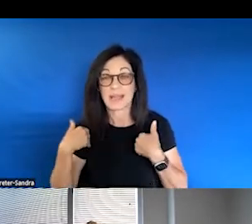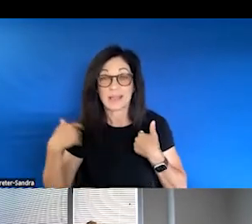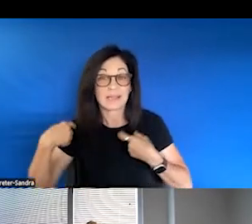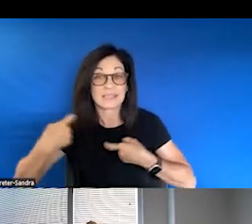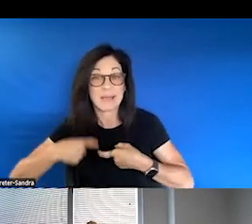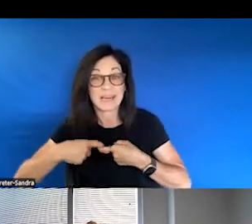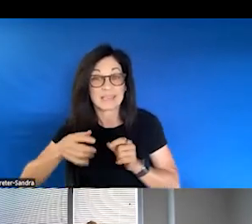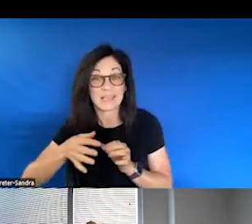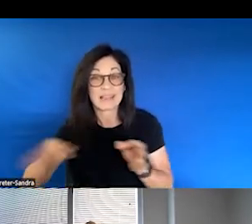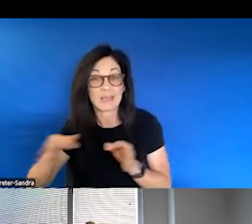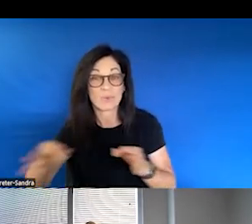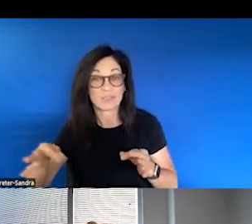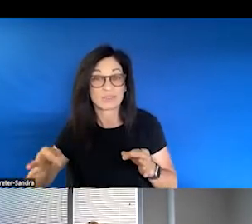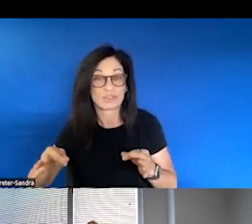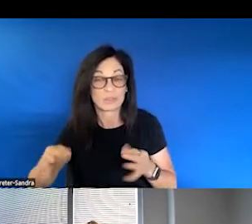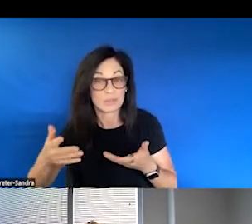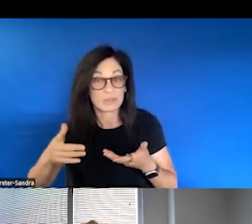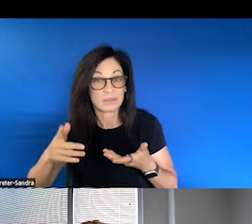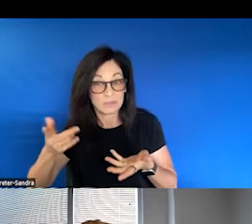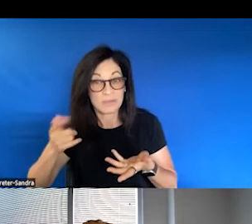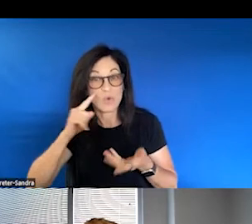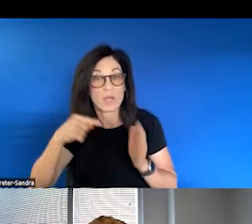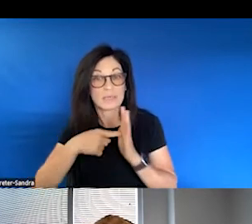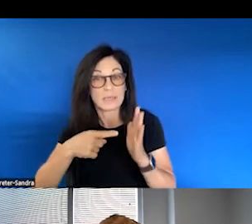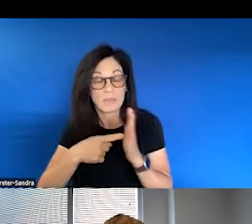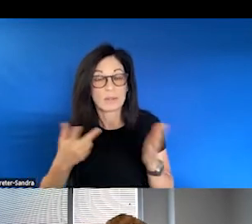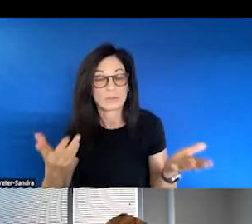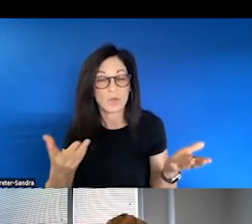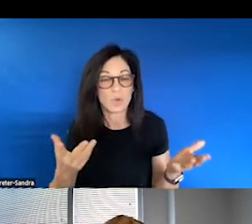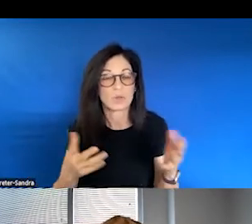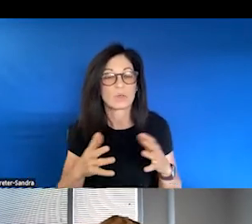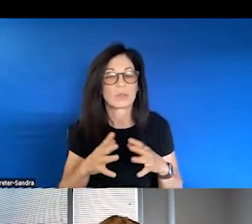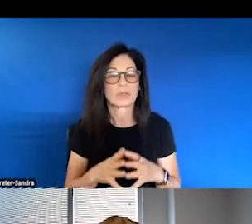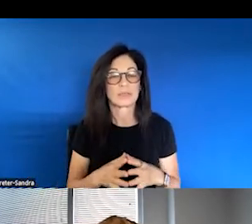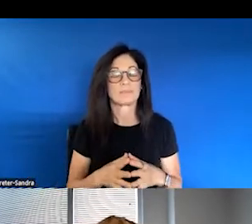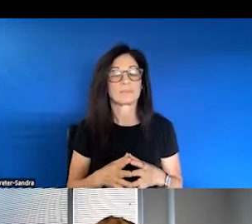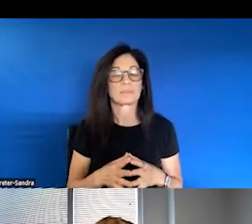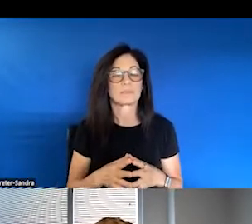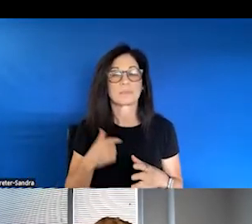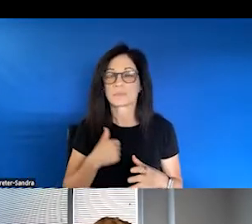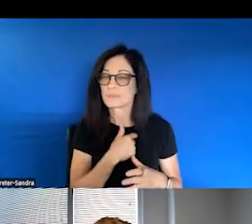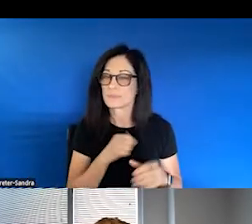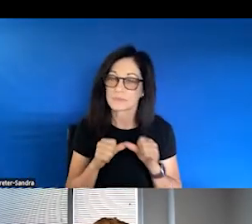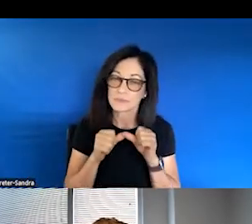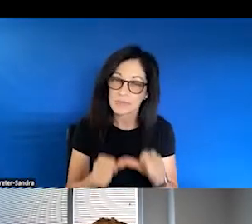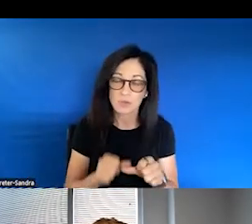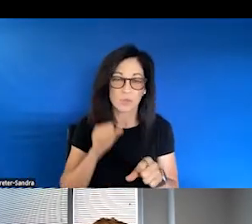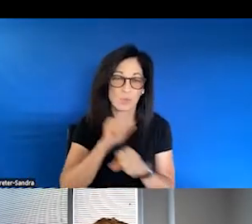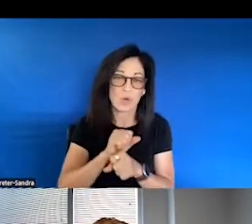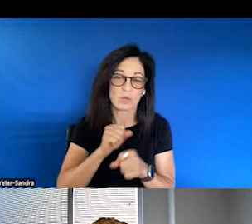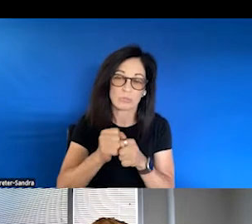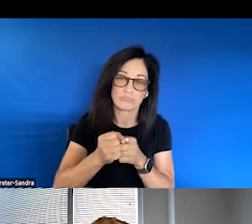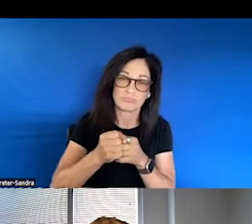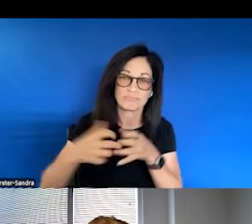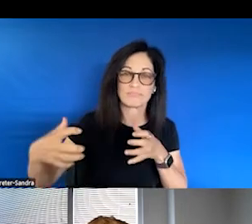text, for example. So we are continuing to work to expand